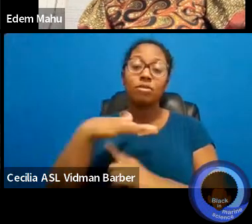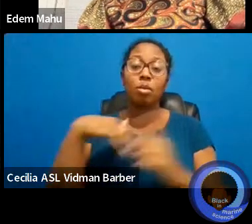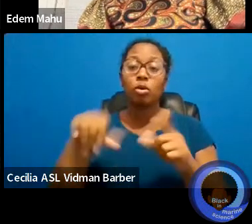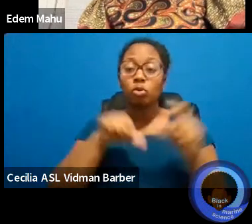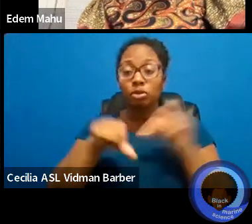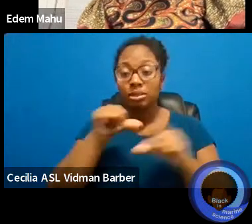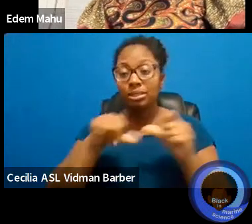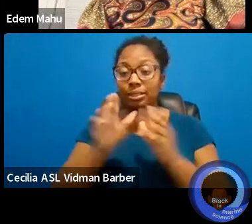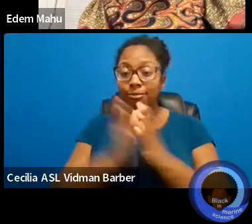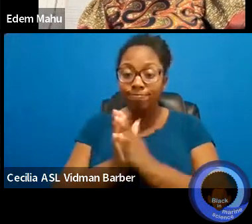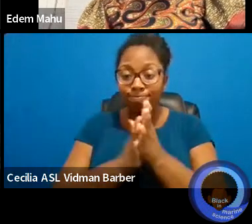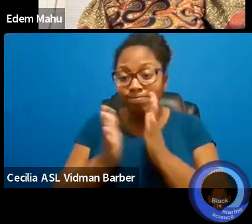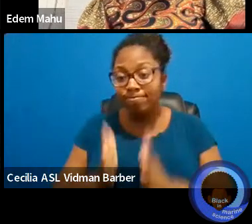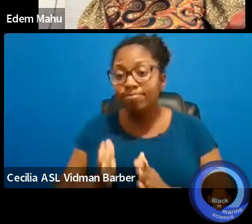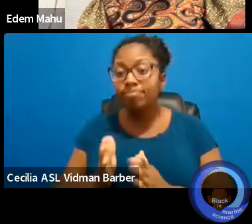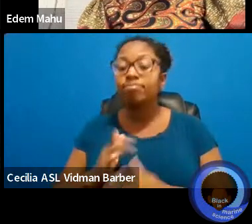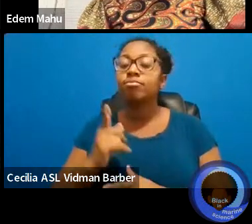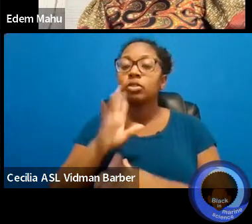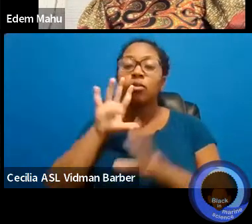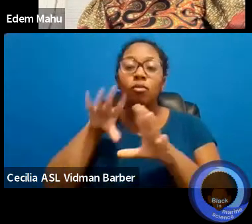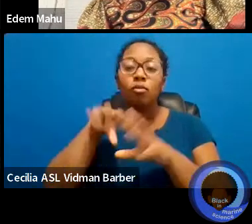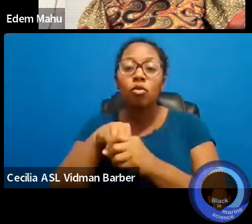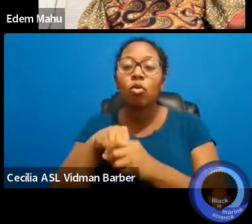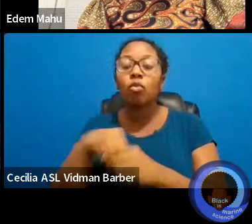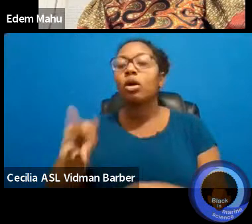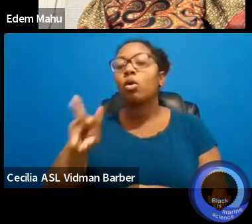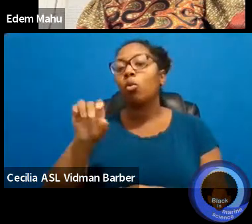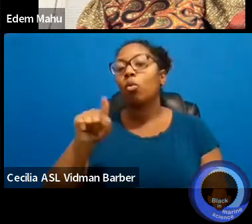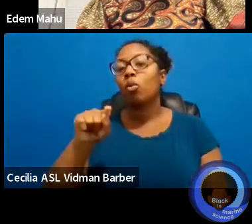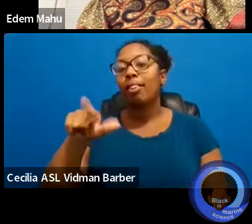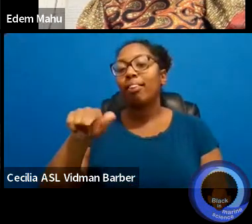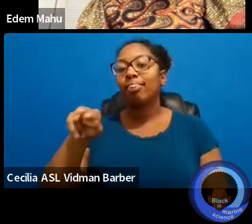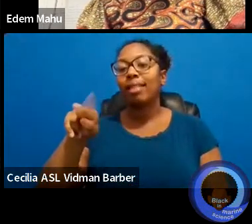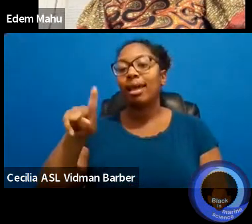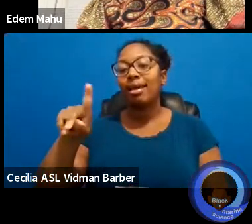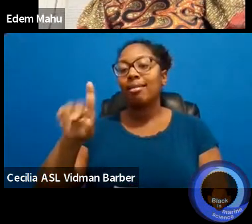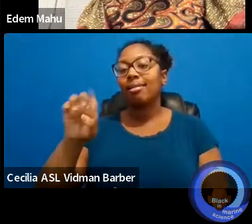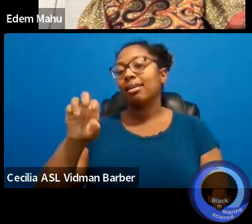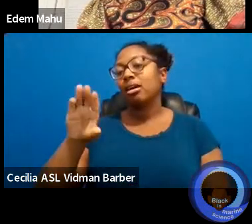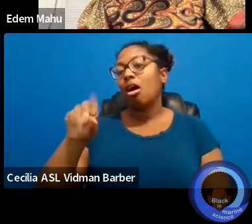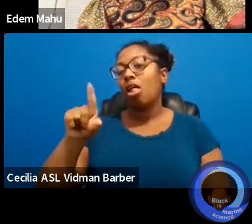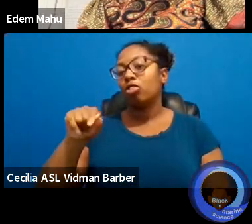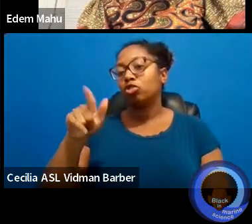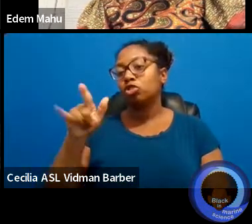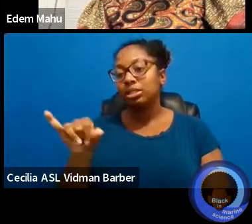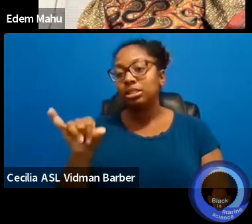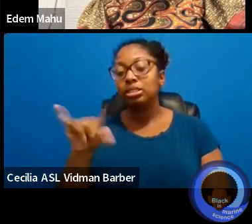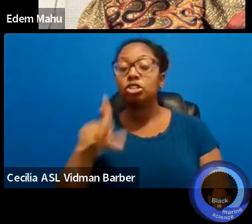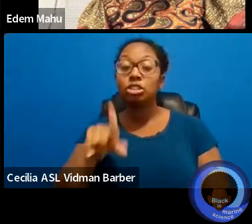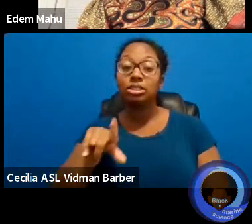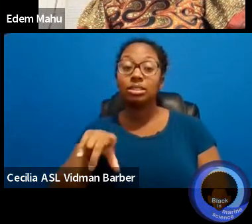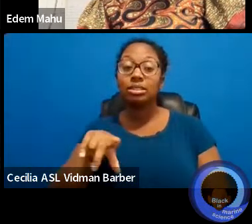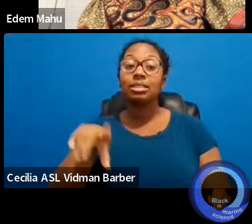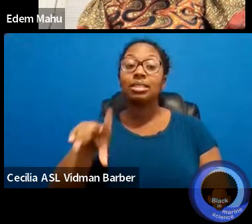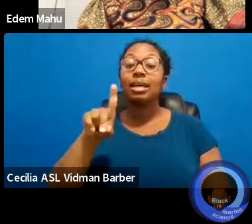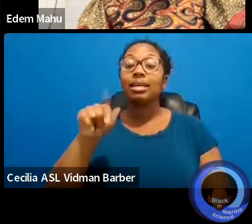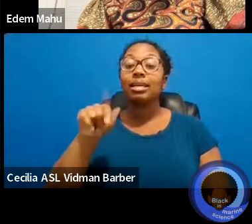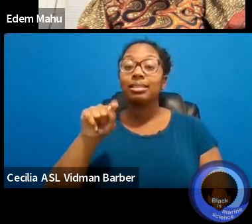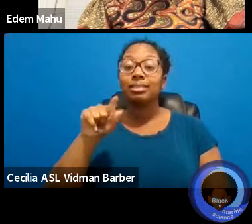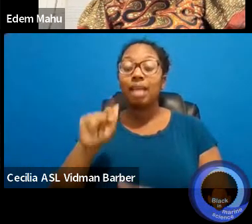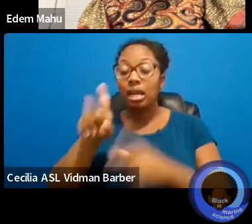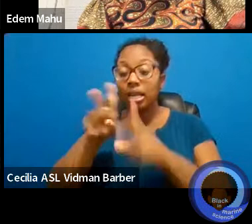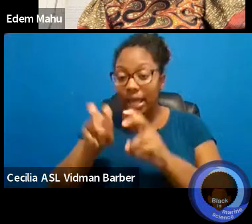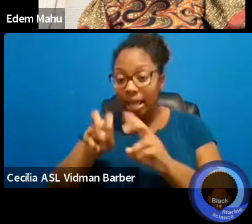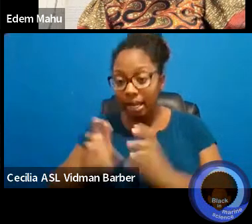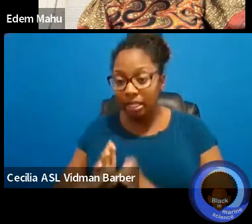change, observation, and wetland ecology assessment. Ms. Dawn is the field and data analyst at Great Institute in the Gambia, where